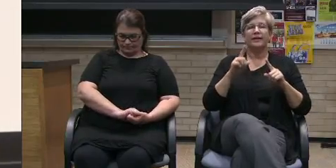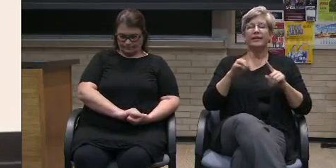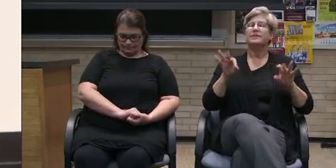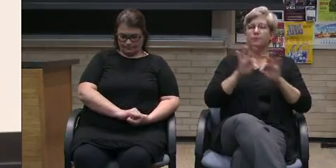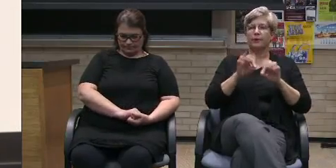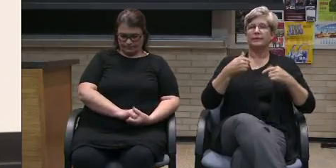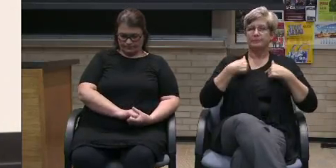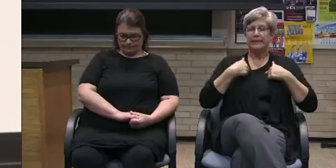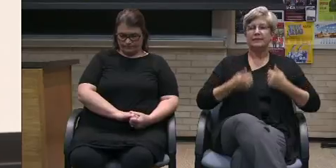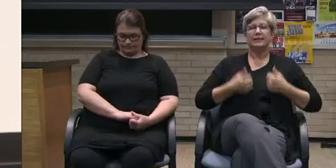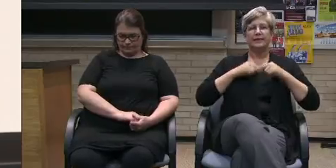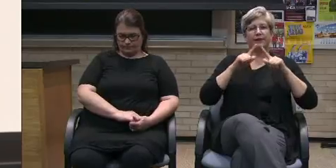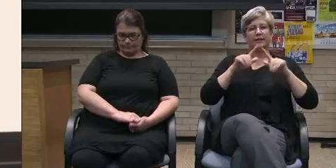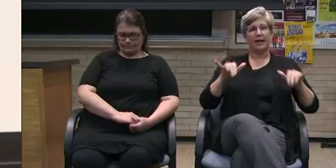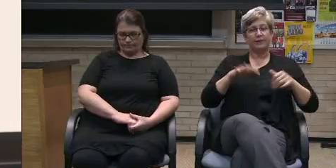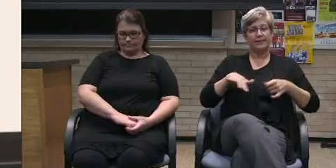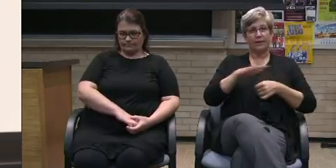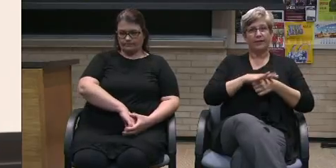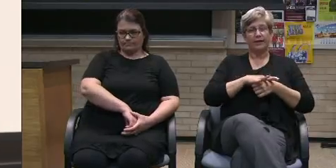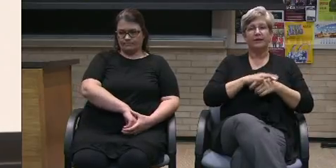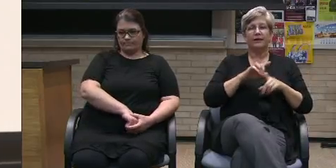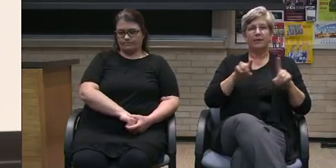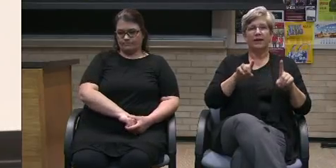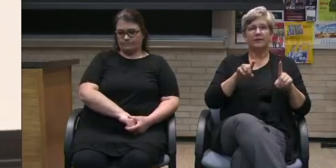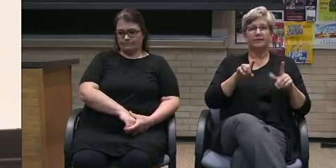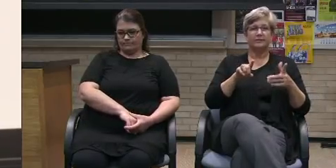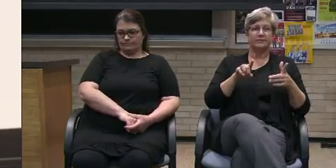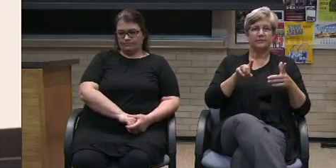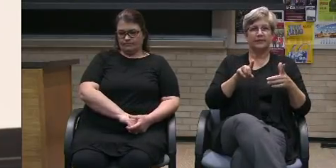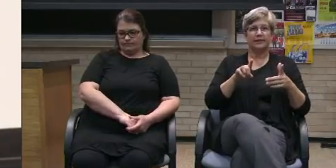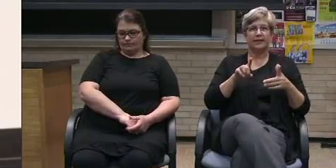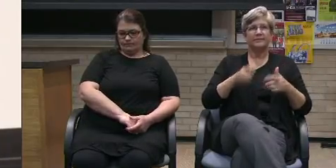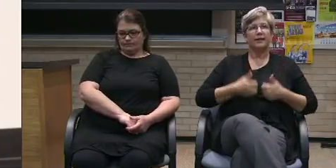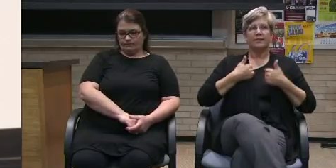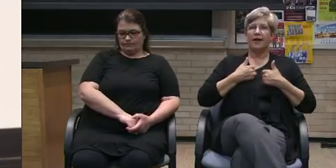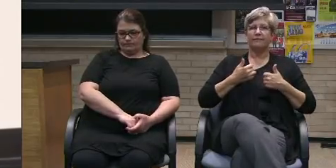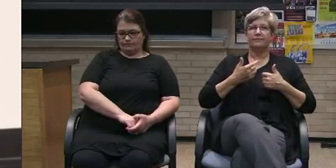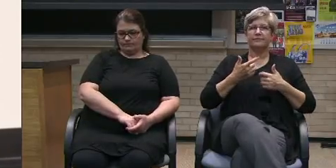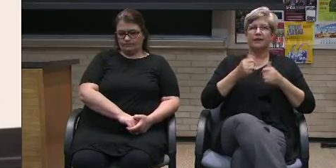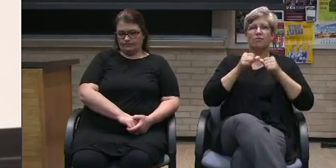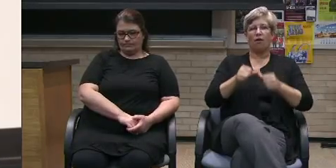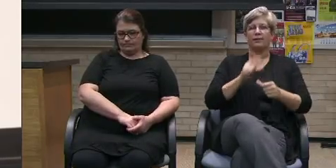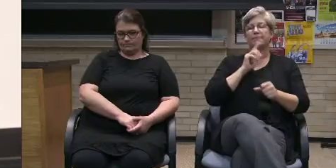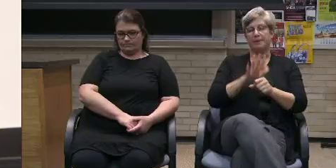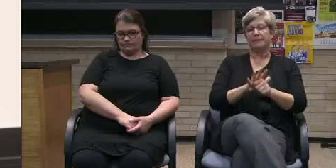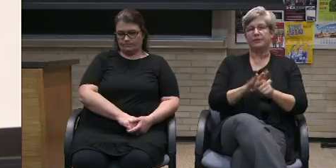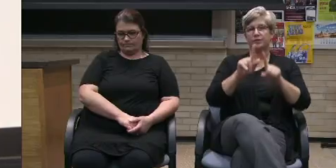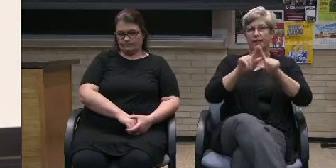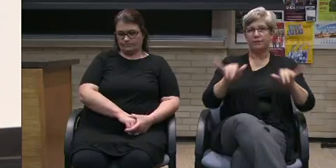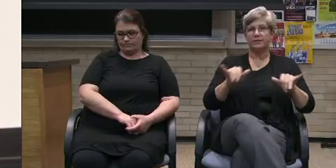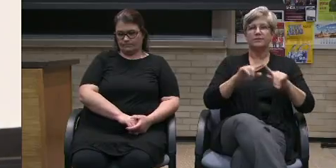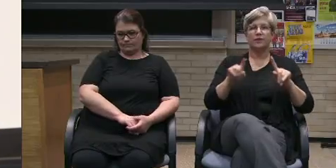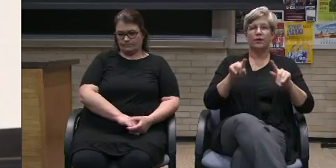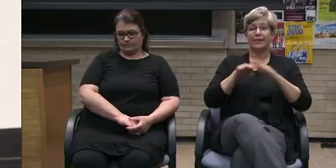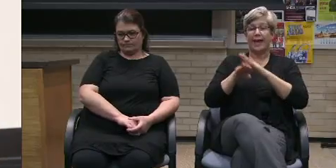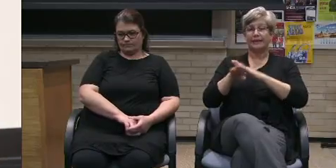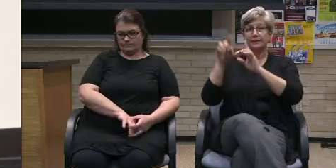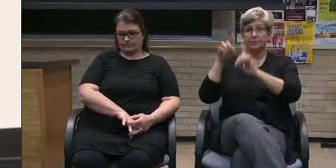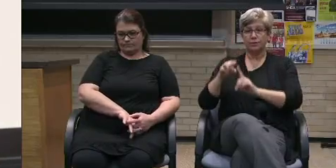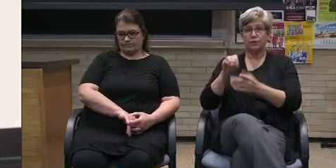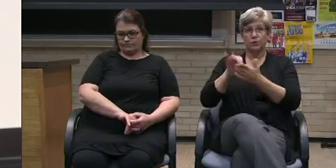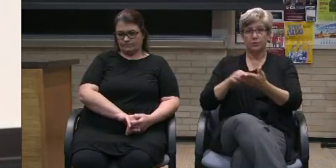important for me personally, but also as a lifelong commitment. And so the access mission and student